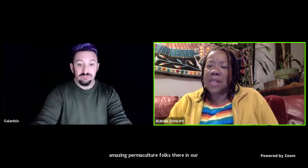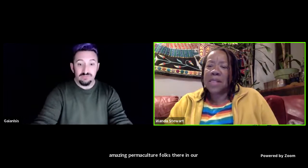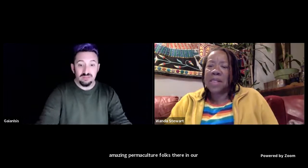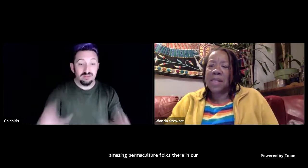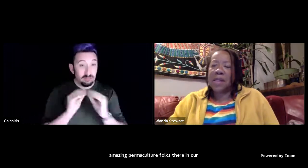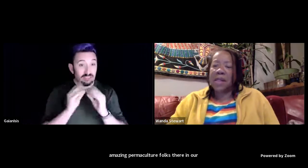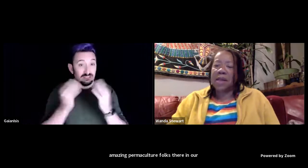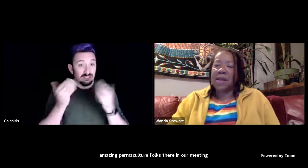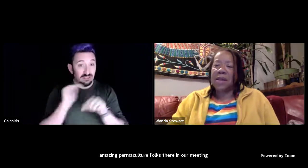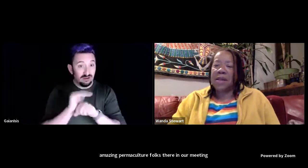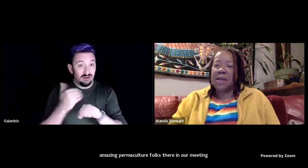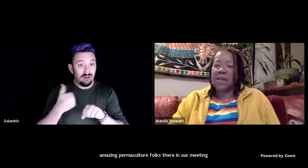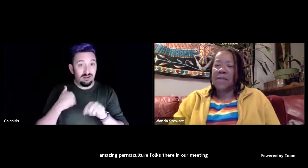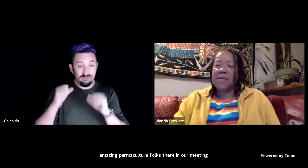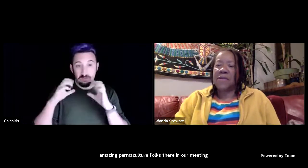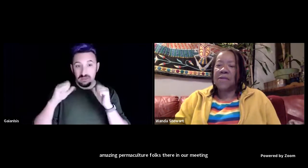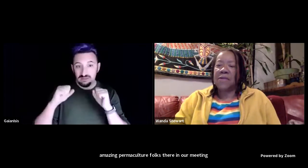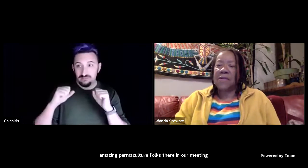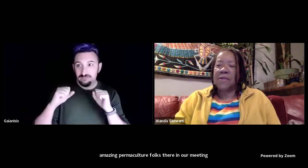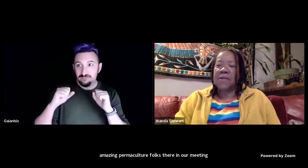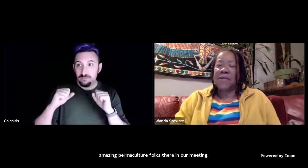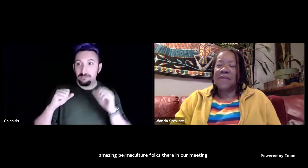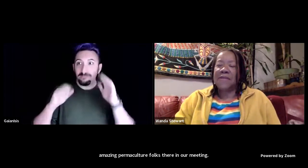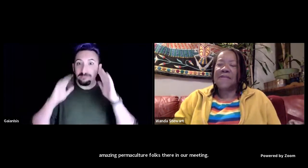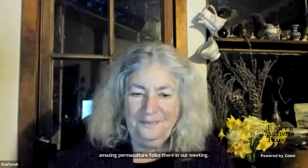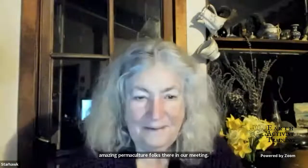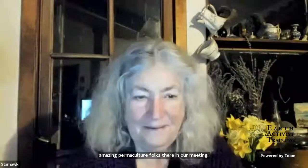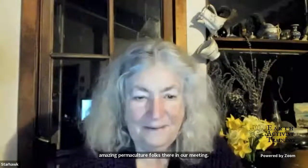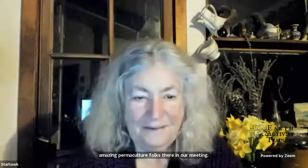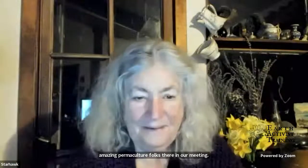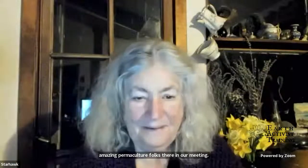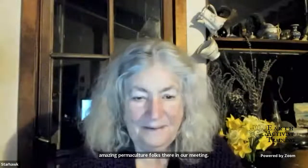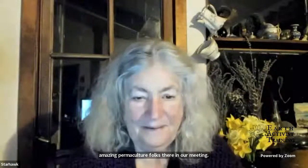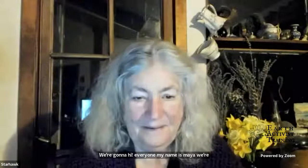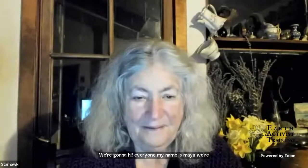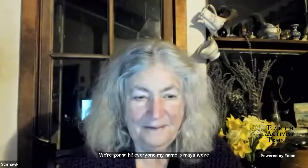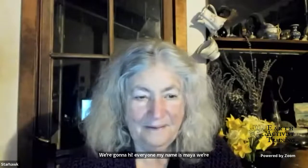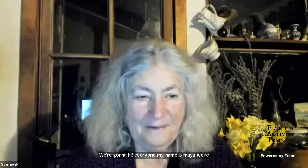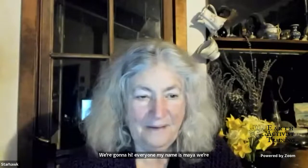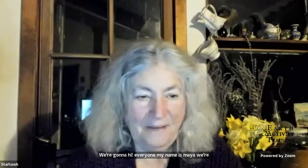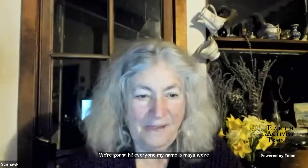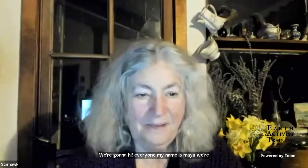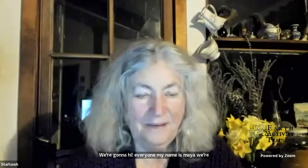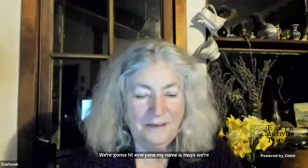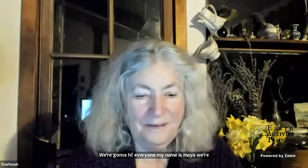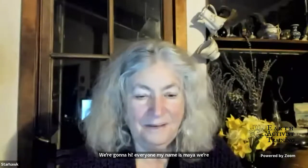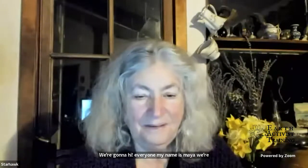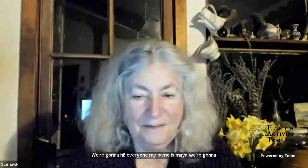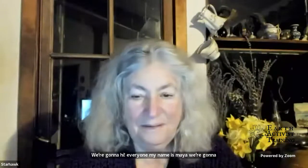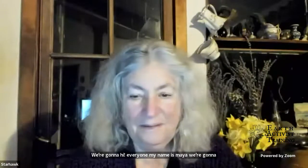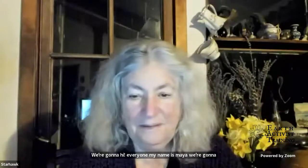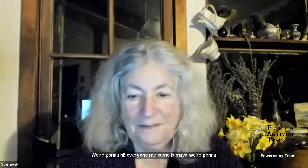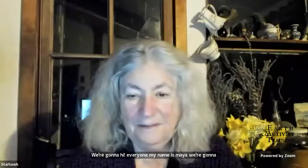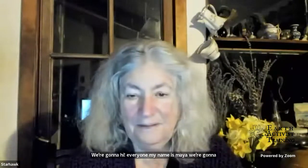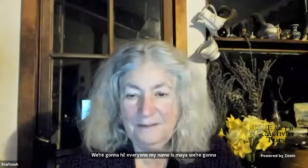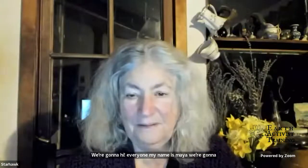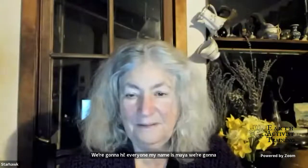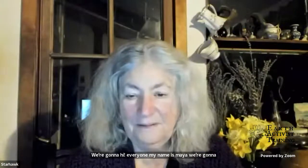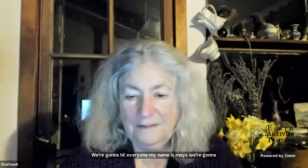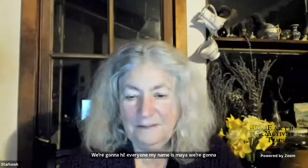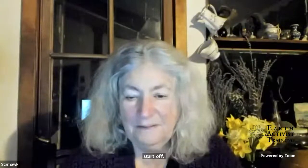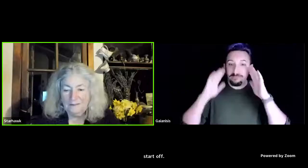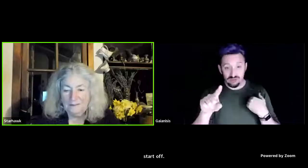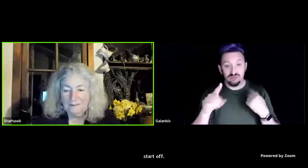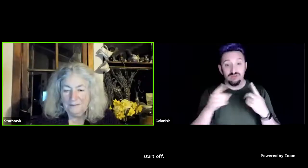we're gonna hi everyone my name is maya uh we're gonna start off we have a really beautiful question from sophia about